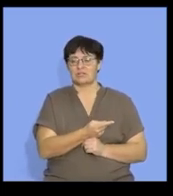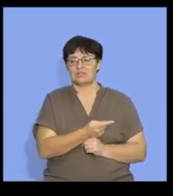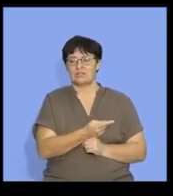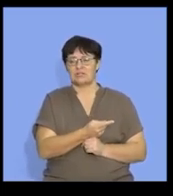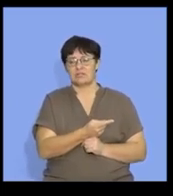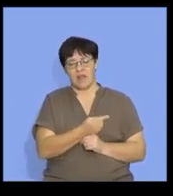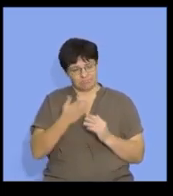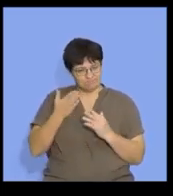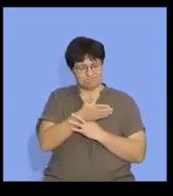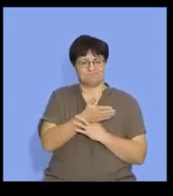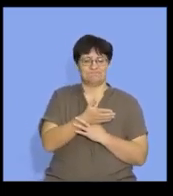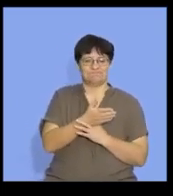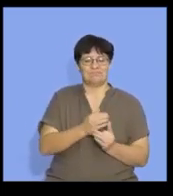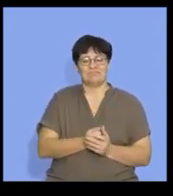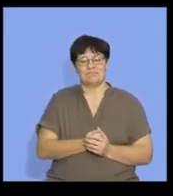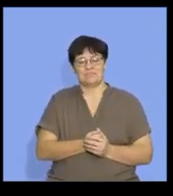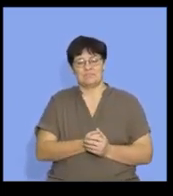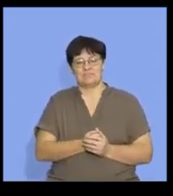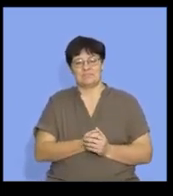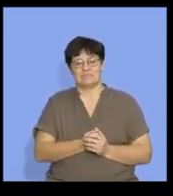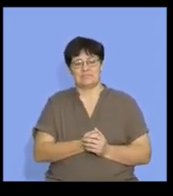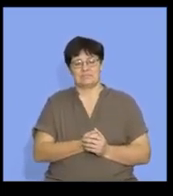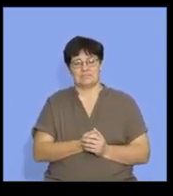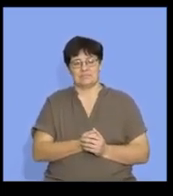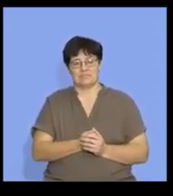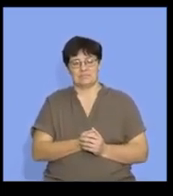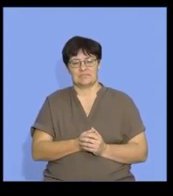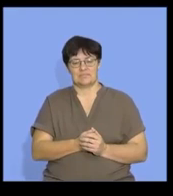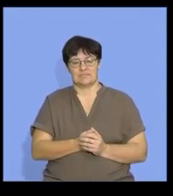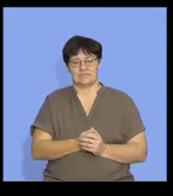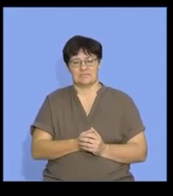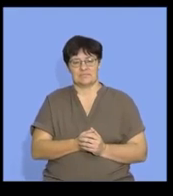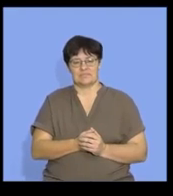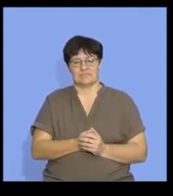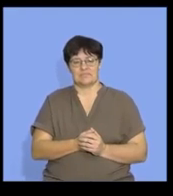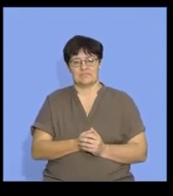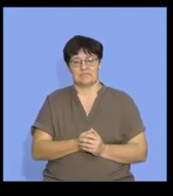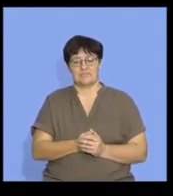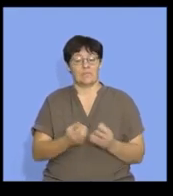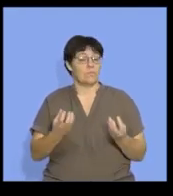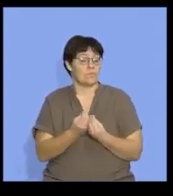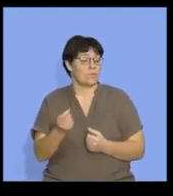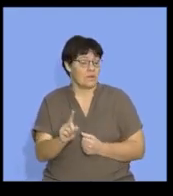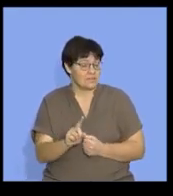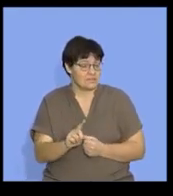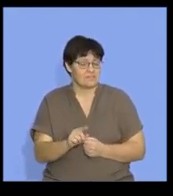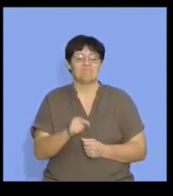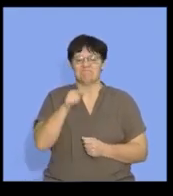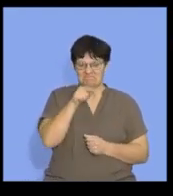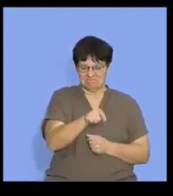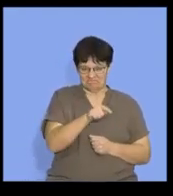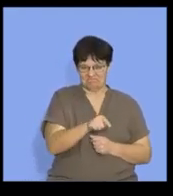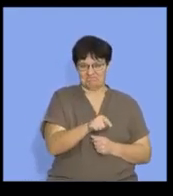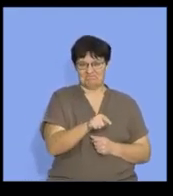interfered, I'm going to use the word, interfered, all right, with how